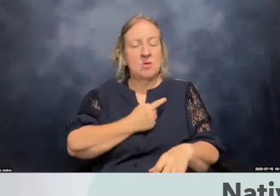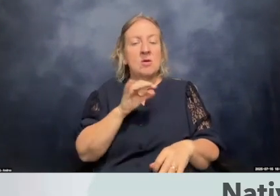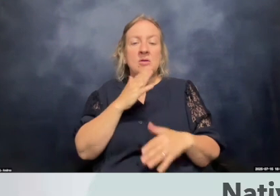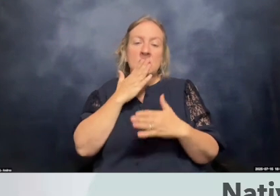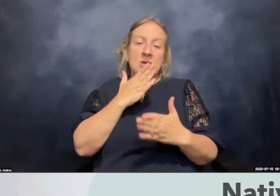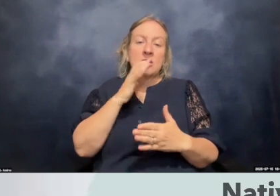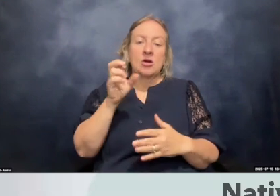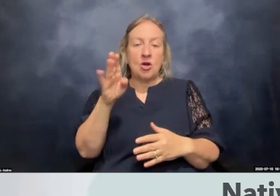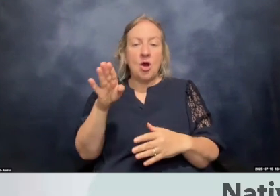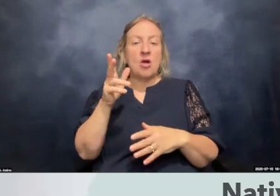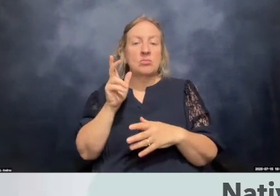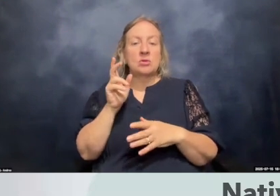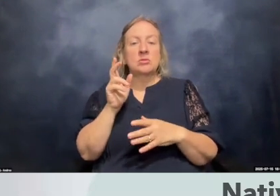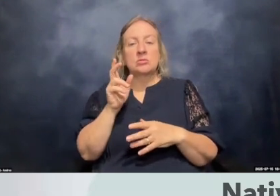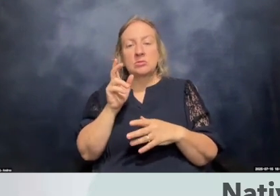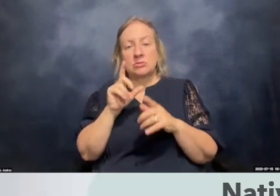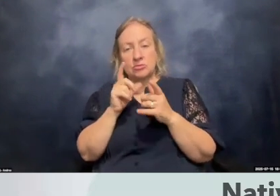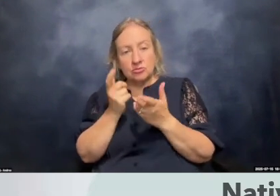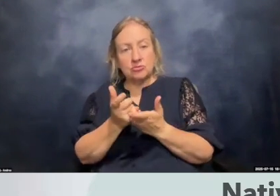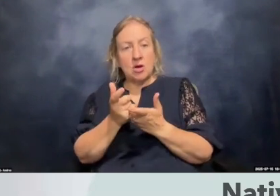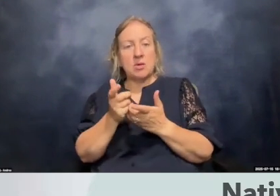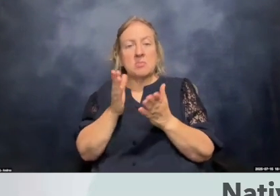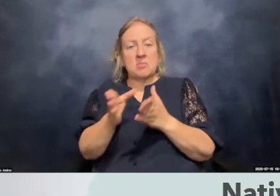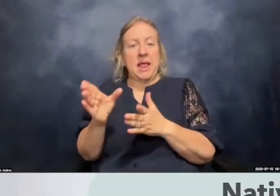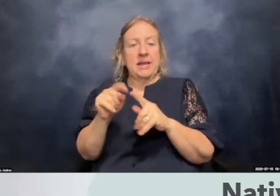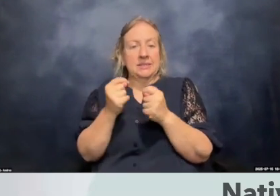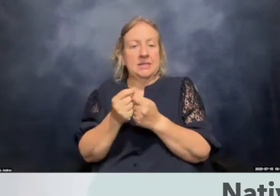Tour Planning Team for their key role in this initiative,